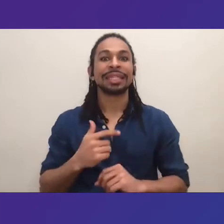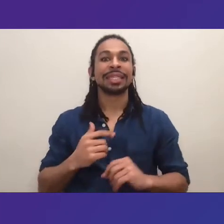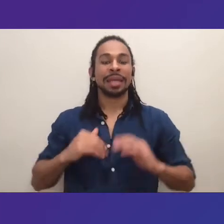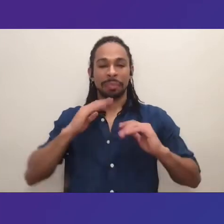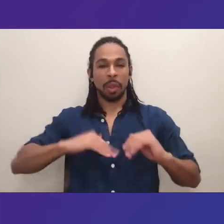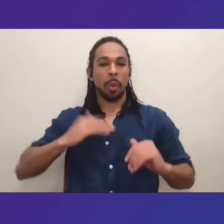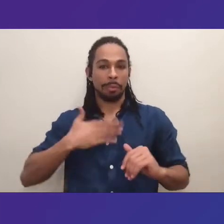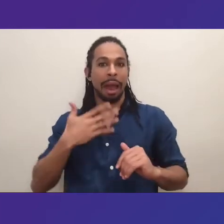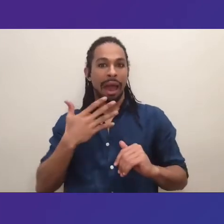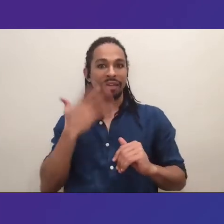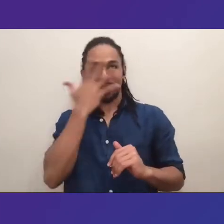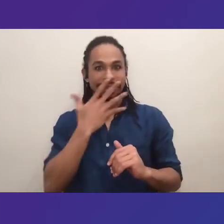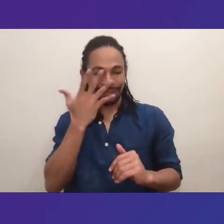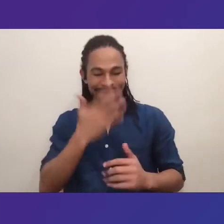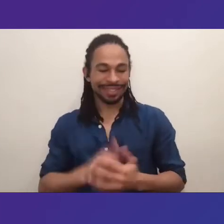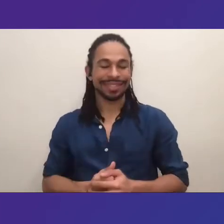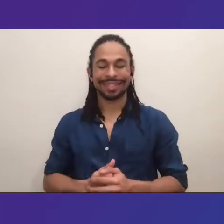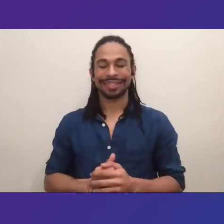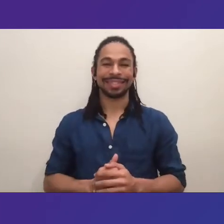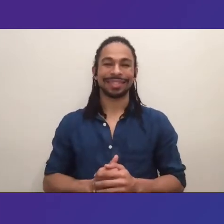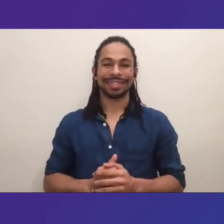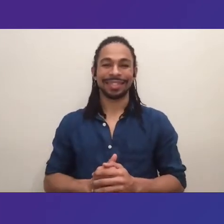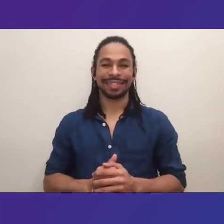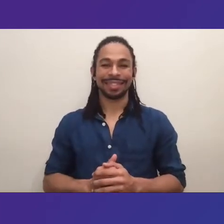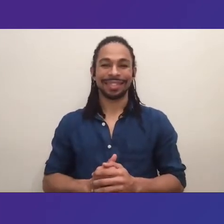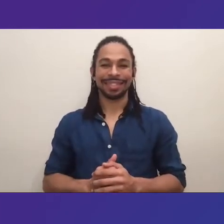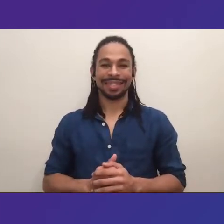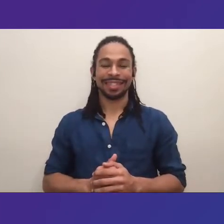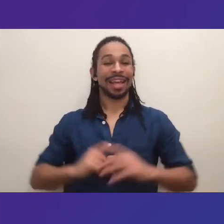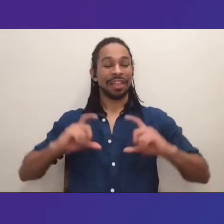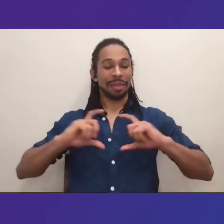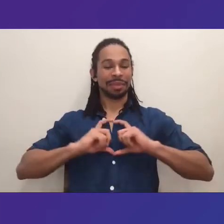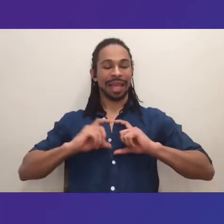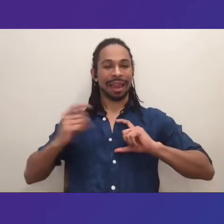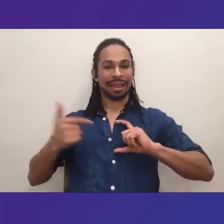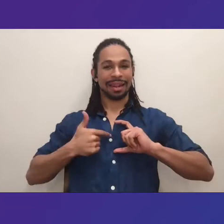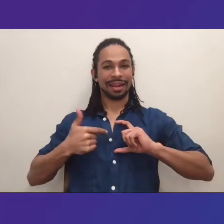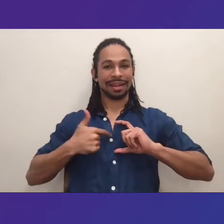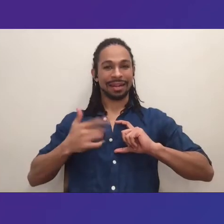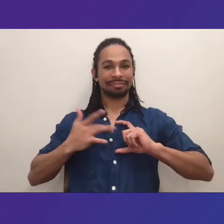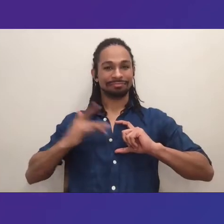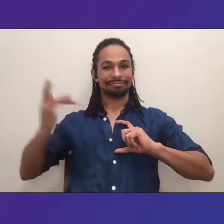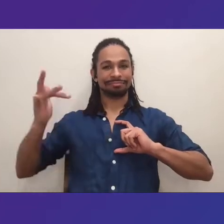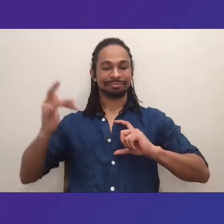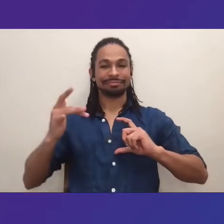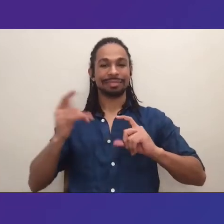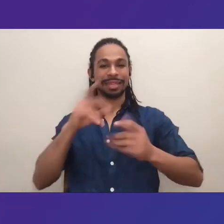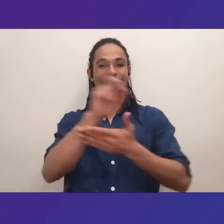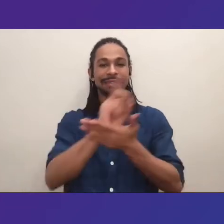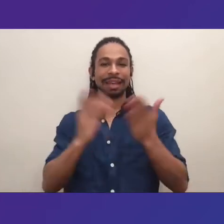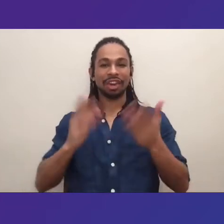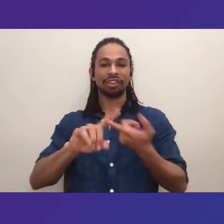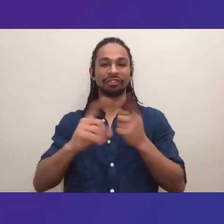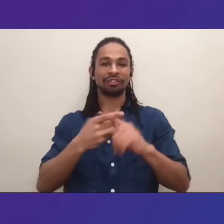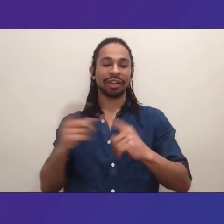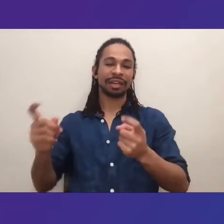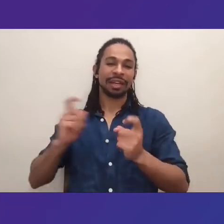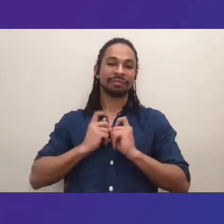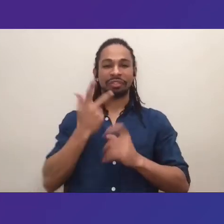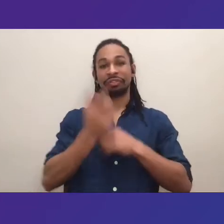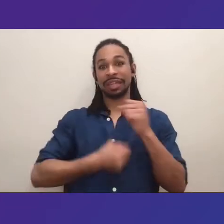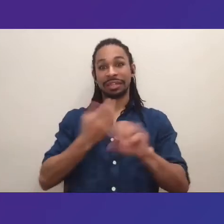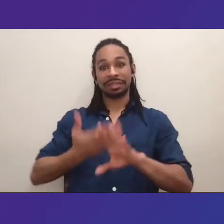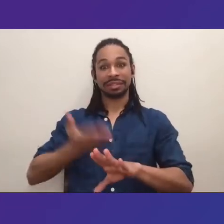is. It's a medallion that a designer friend gave to me 2 years ago, 3 years